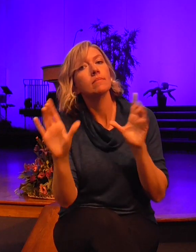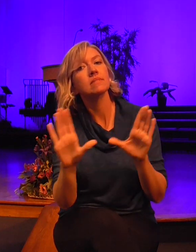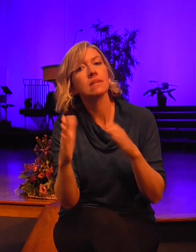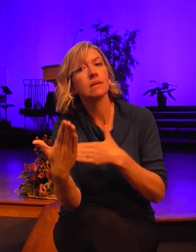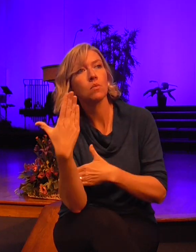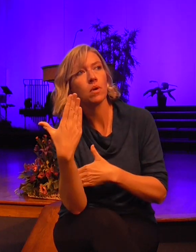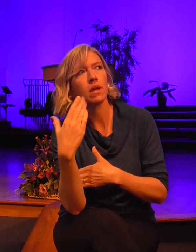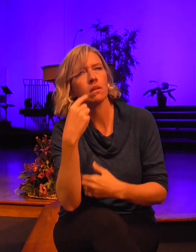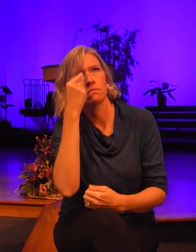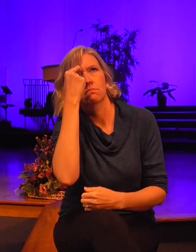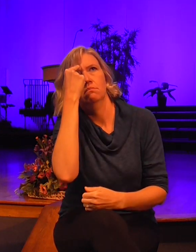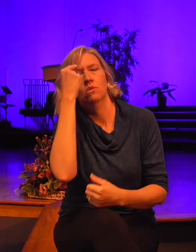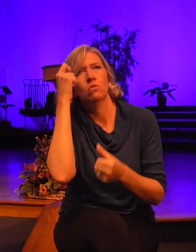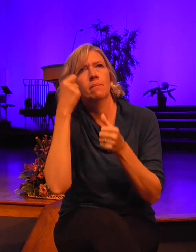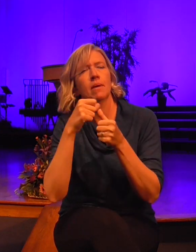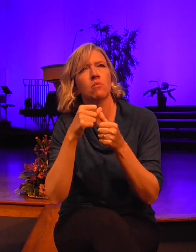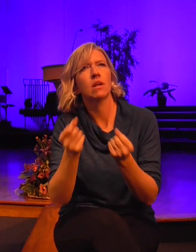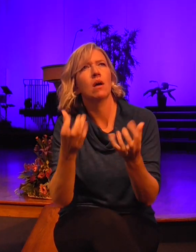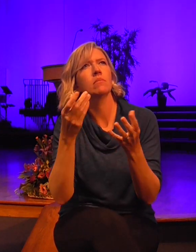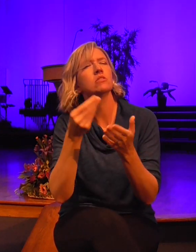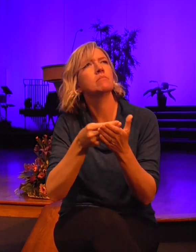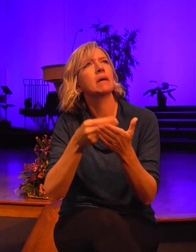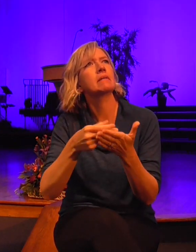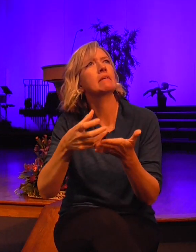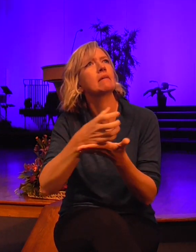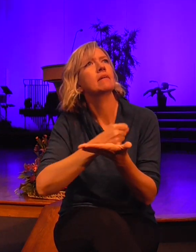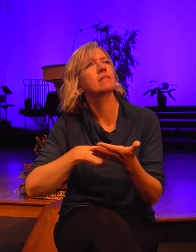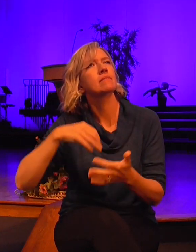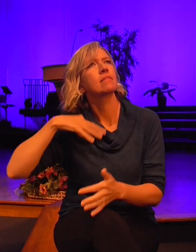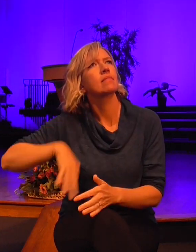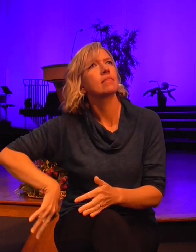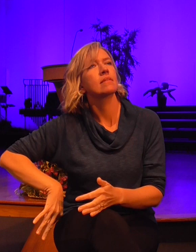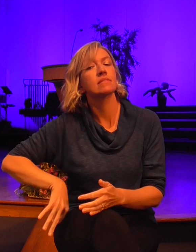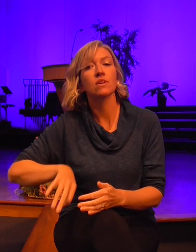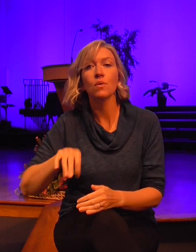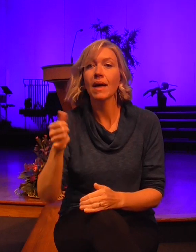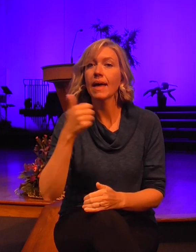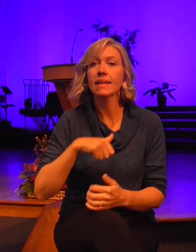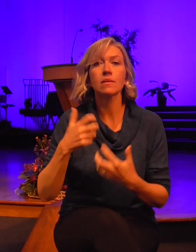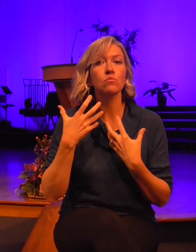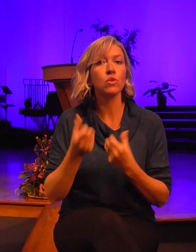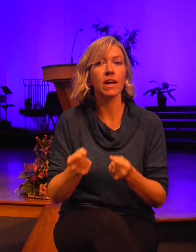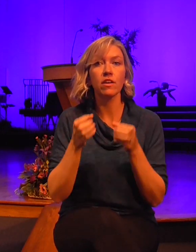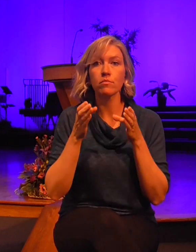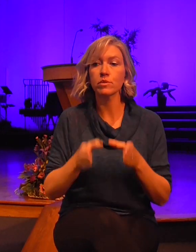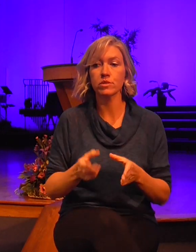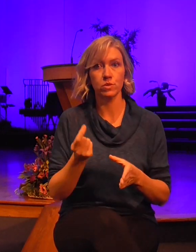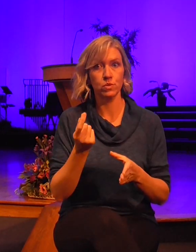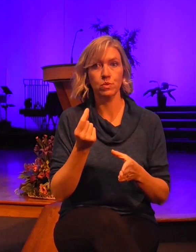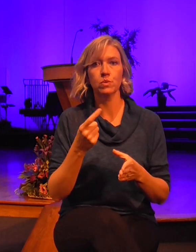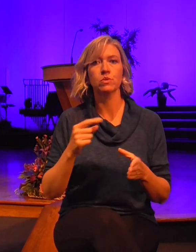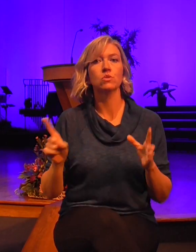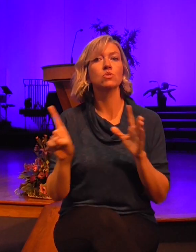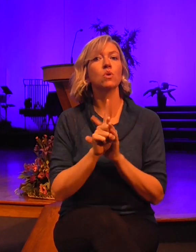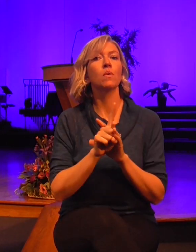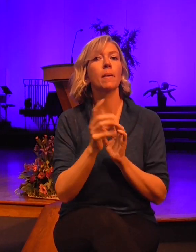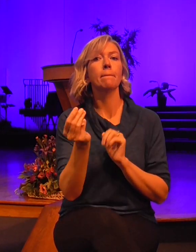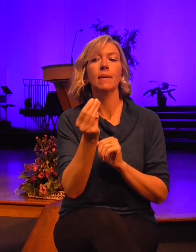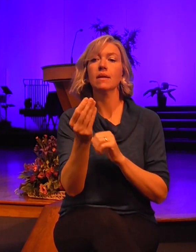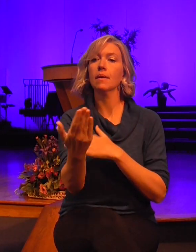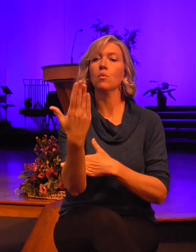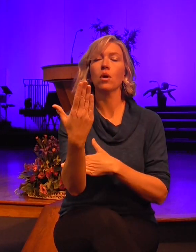making. And so he did what any courageous person would do, is he showed up to work Monday morning not saying a